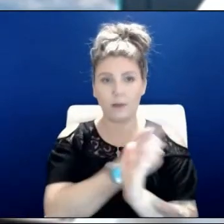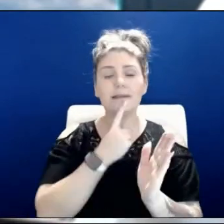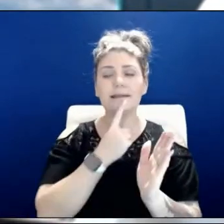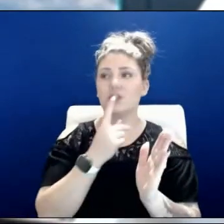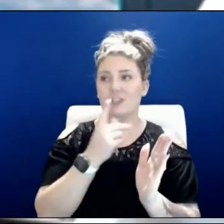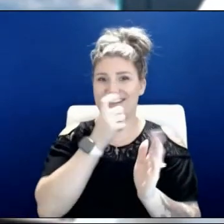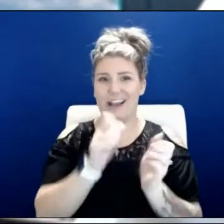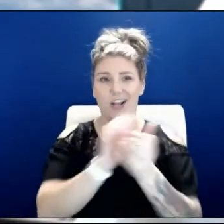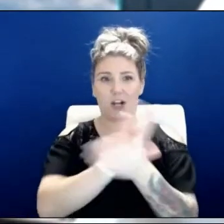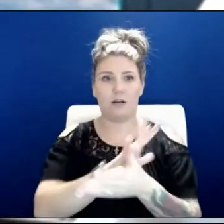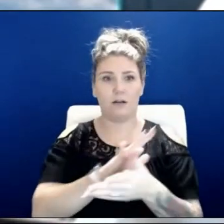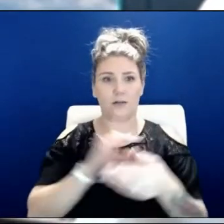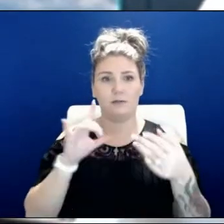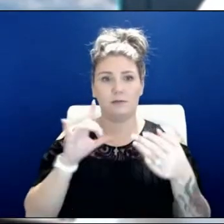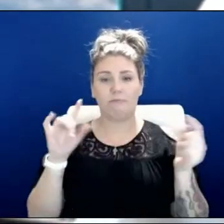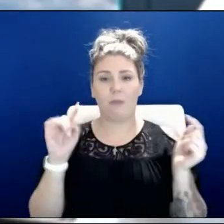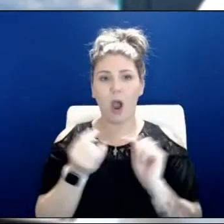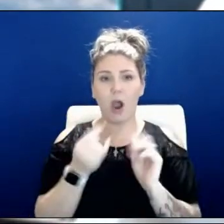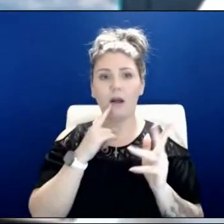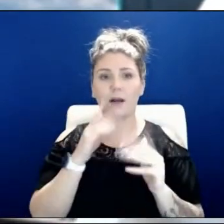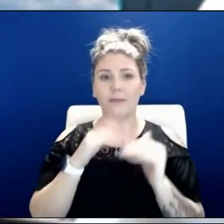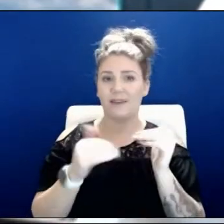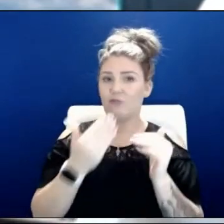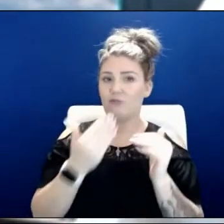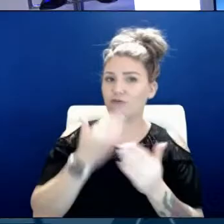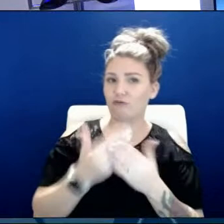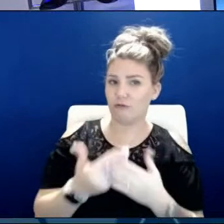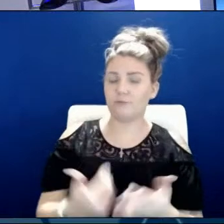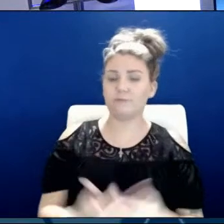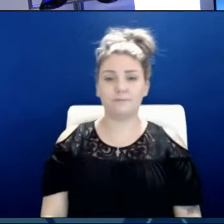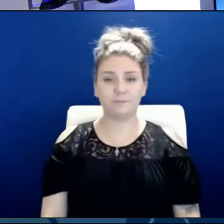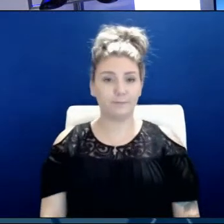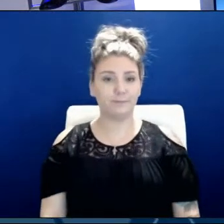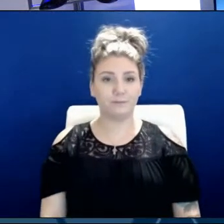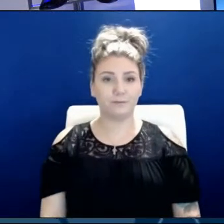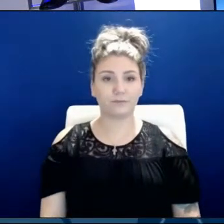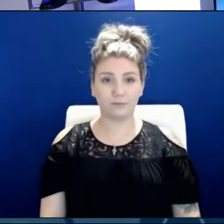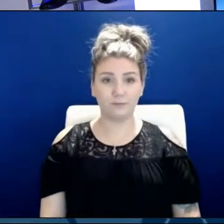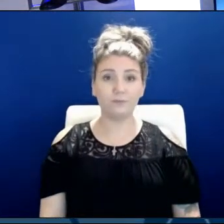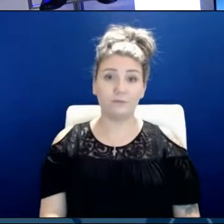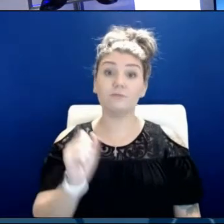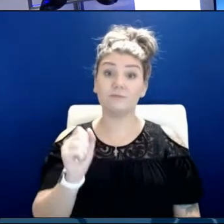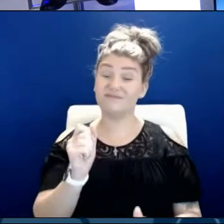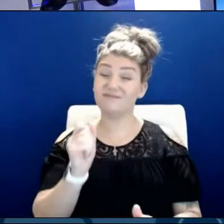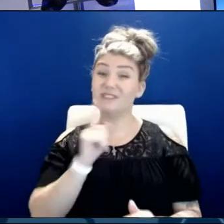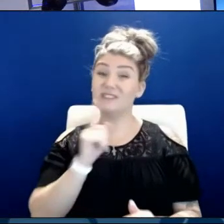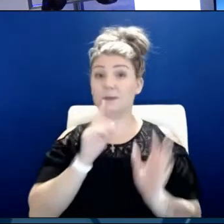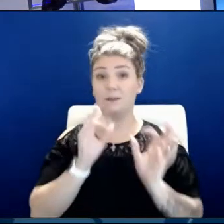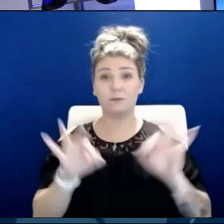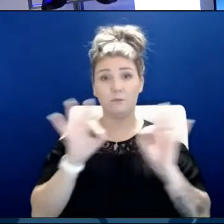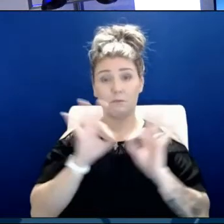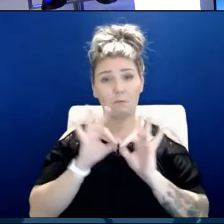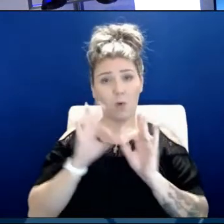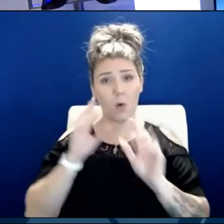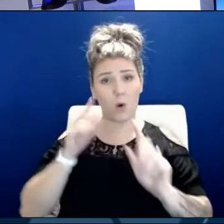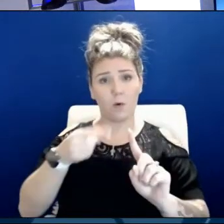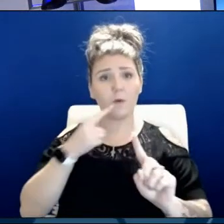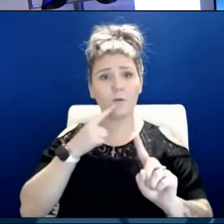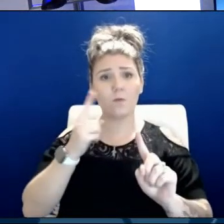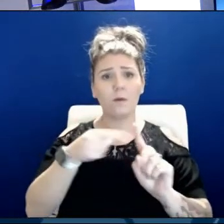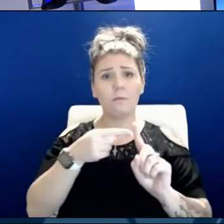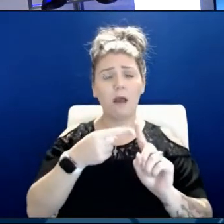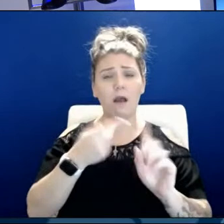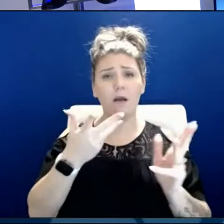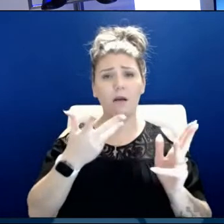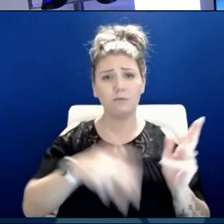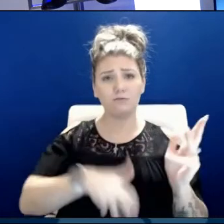harm than good by giving them this medication. Yeah, I think that's a critical, important point, Dr. Castro. What about pregnant patients? Was that something